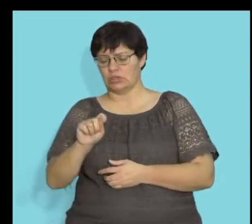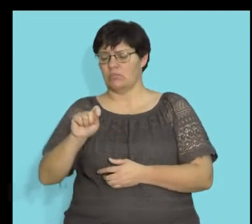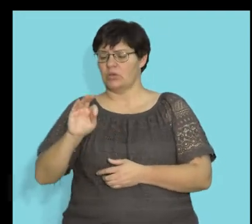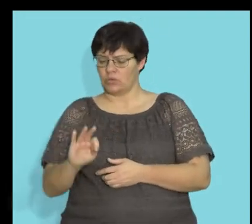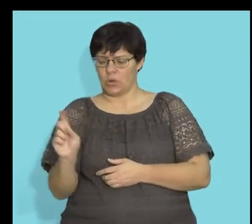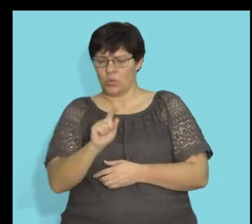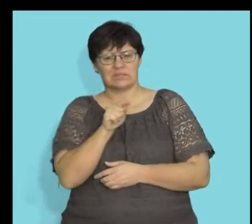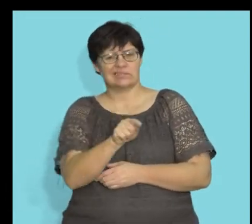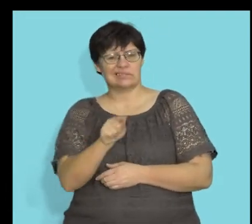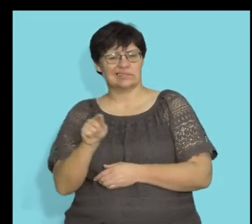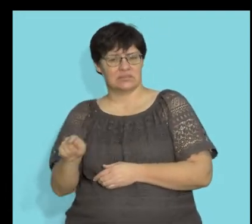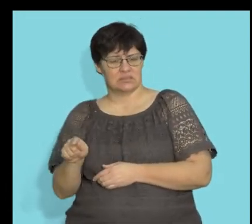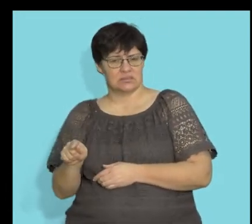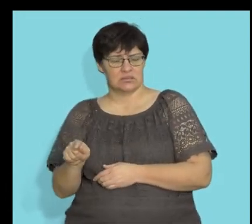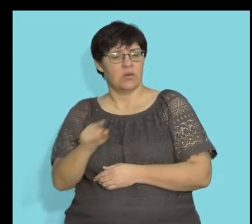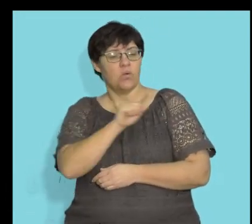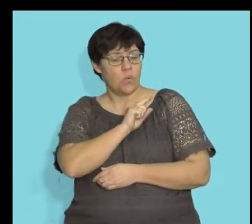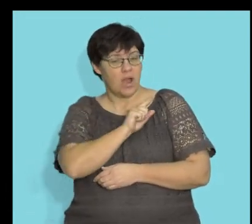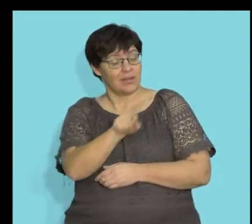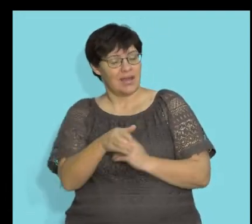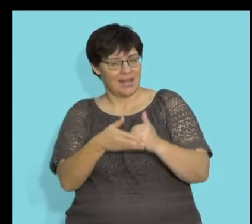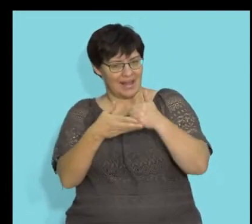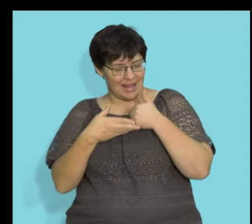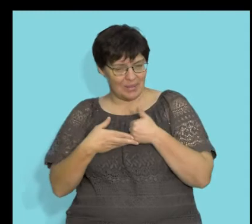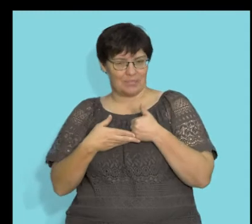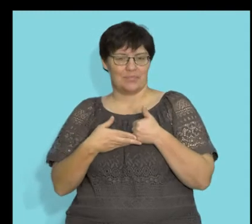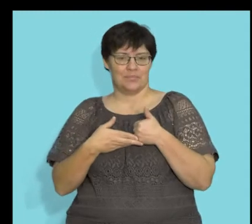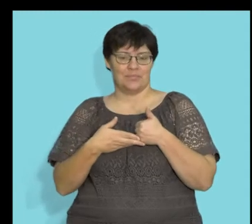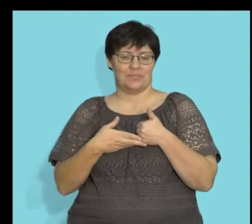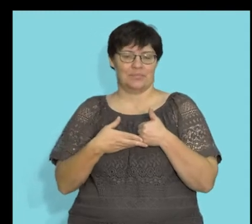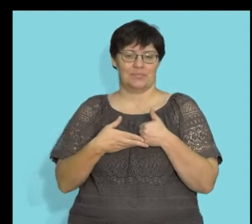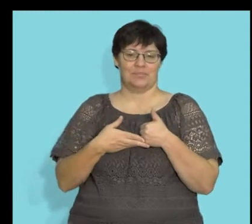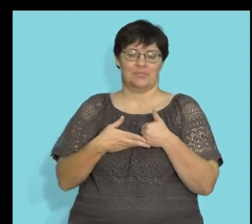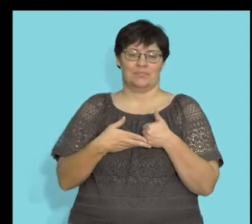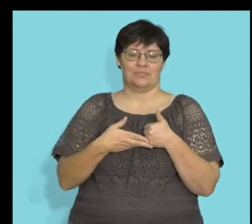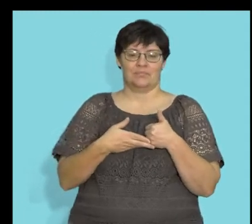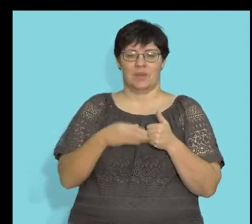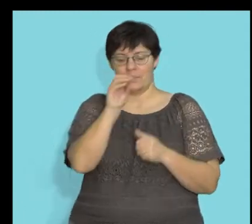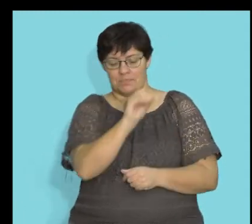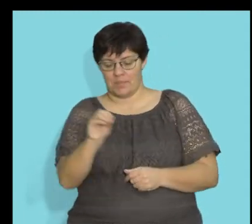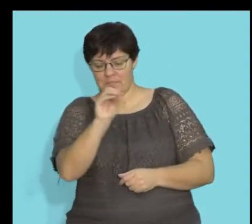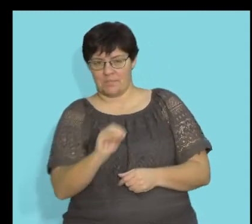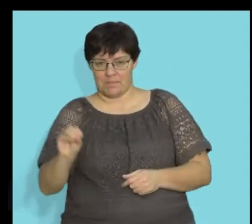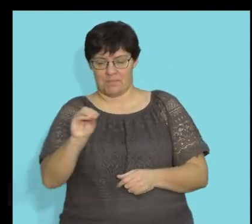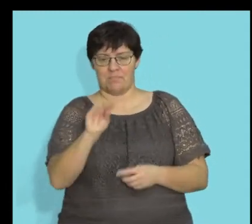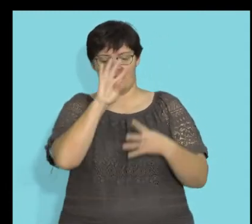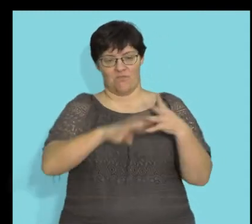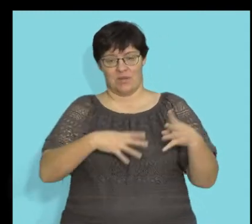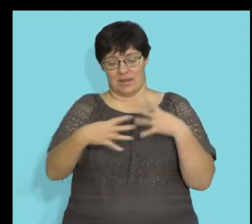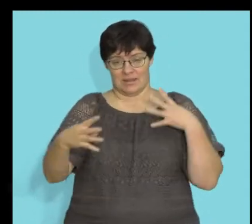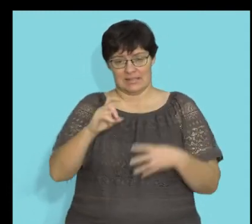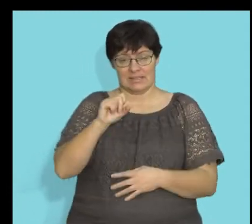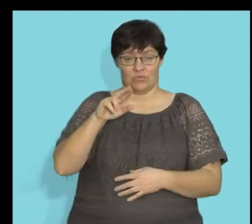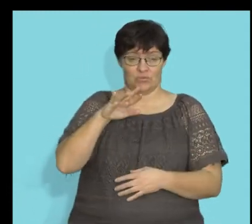2, and term 3 are, as that's going to help me substitute into the series